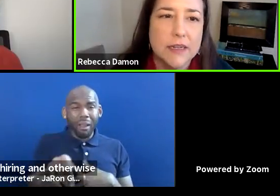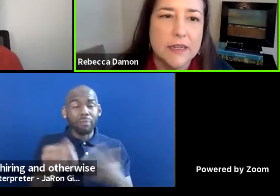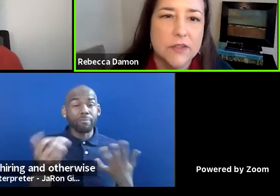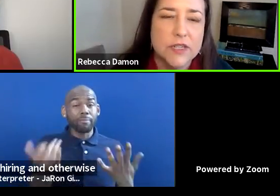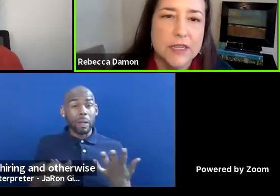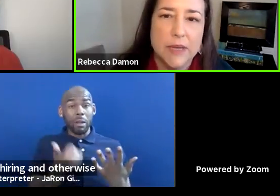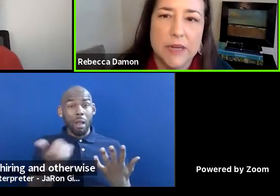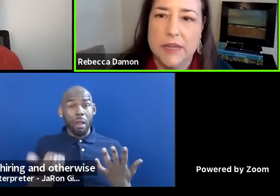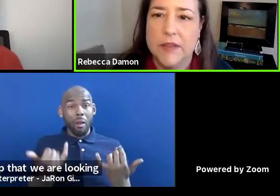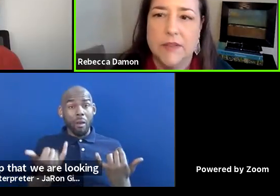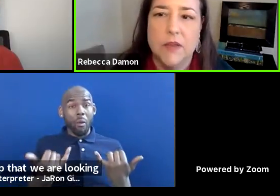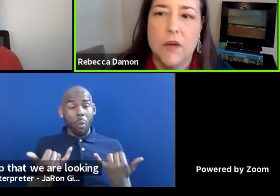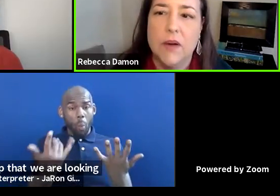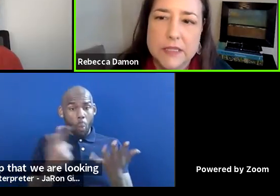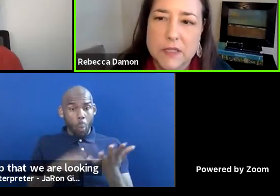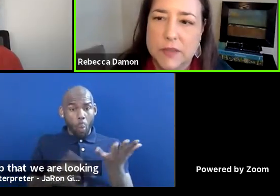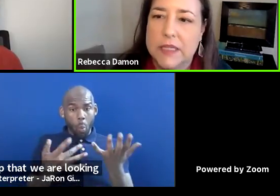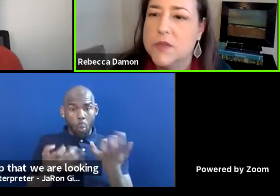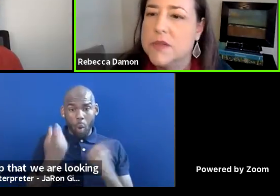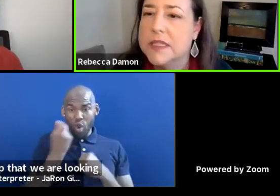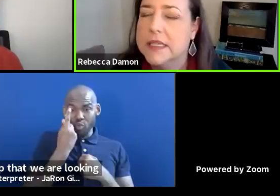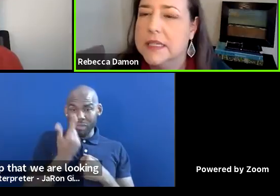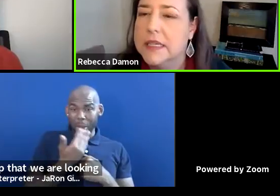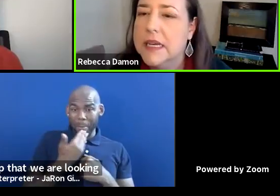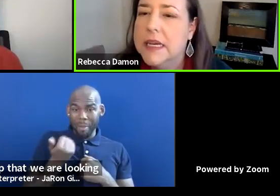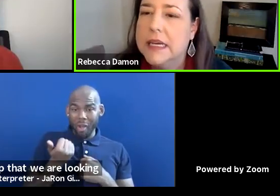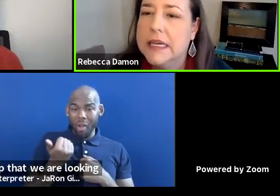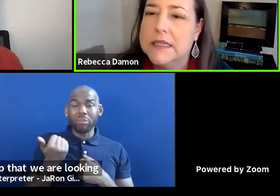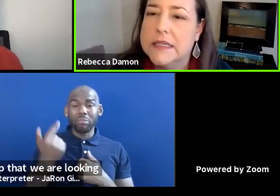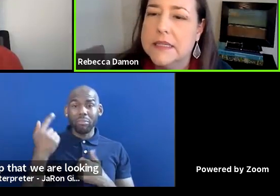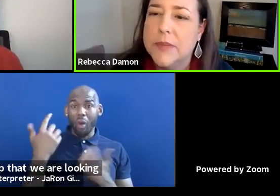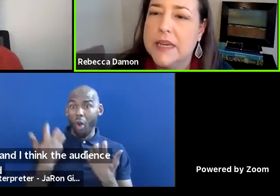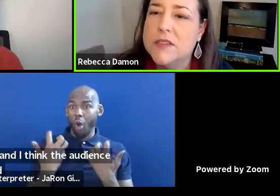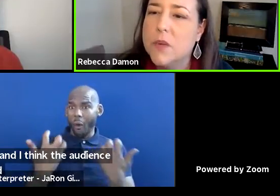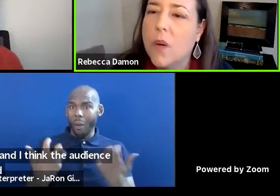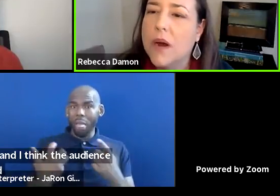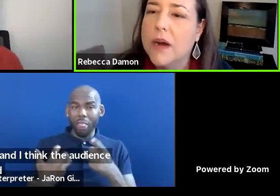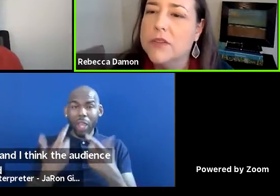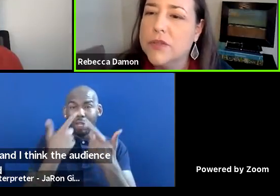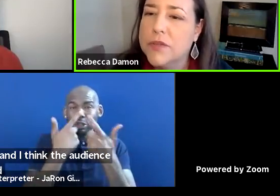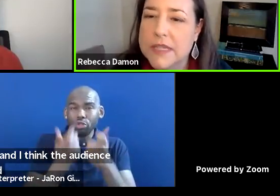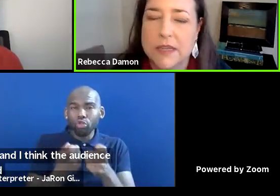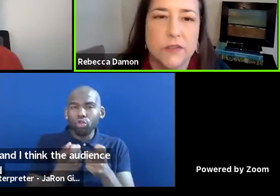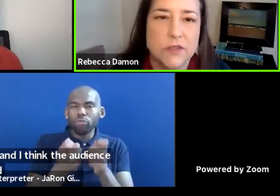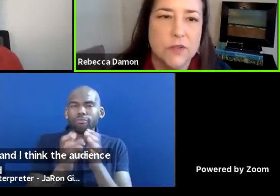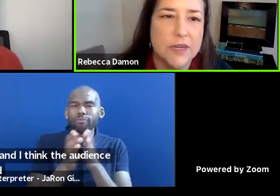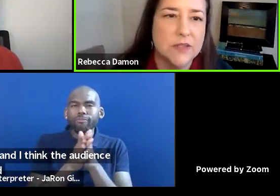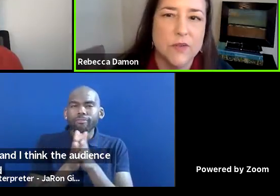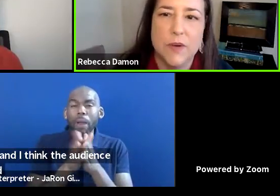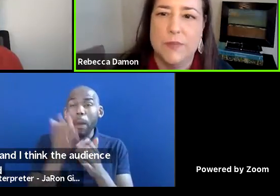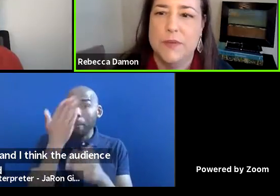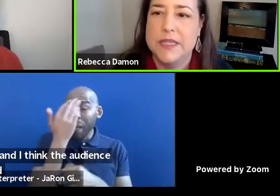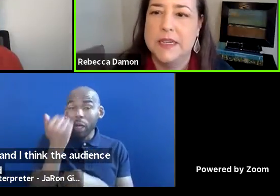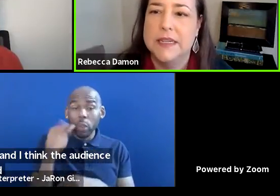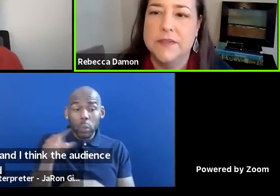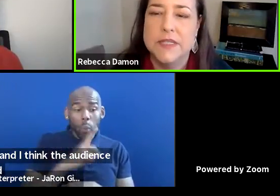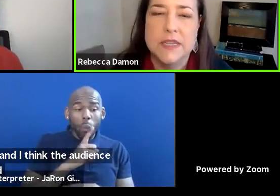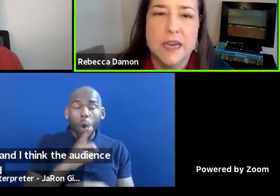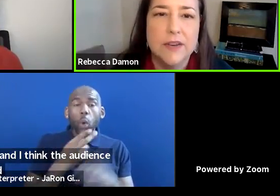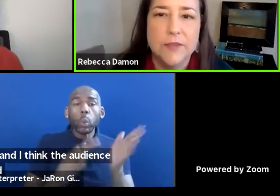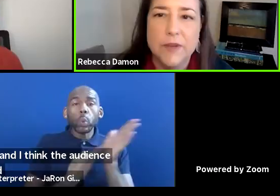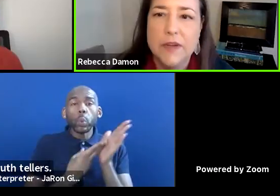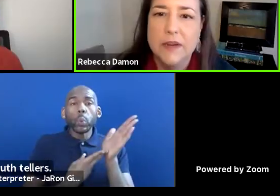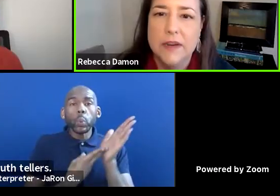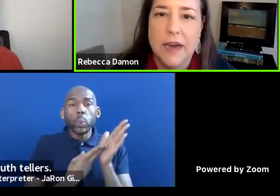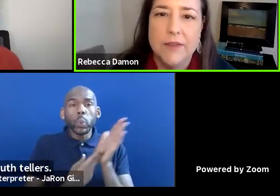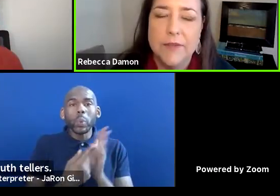and trying to understand better, and I think the audience is really interested in, is because you are truth tellers, you guys are the representatives